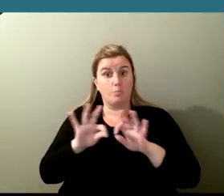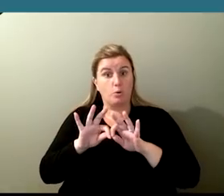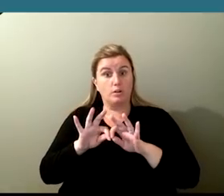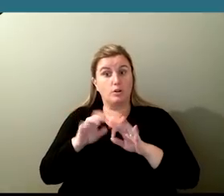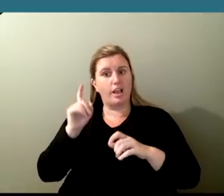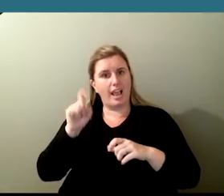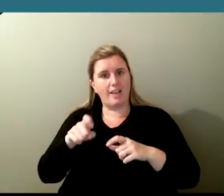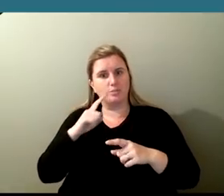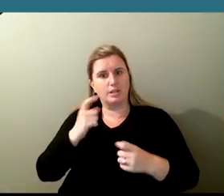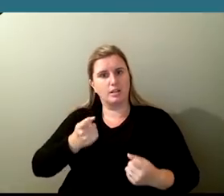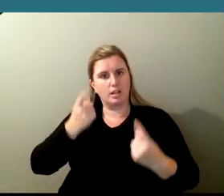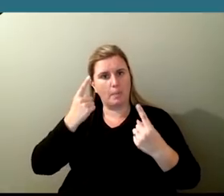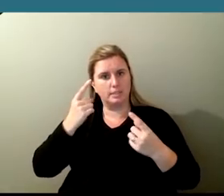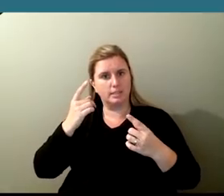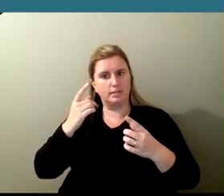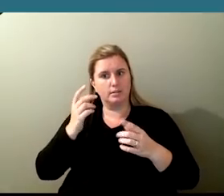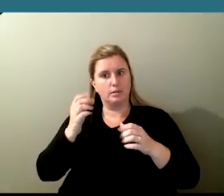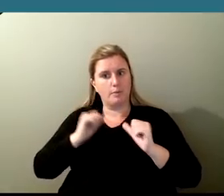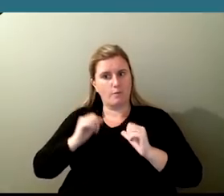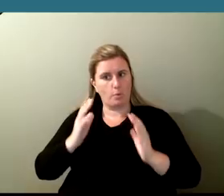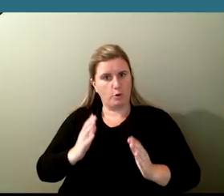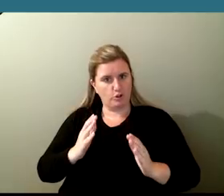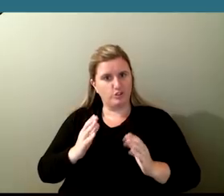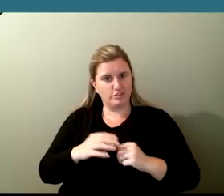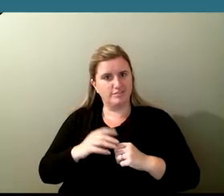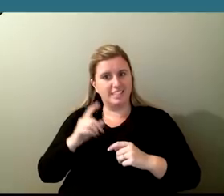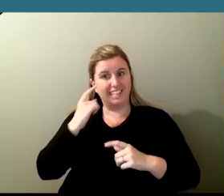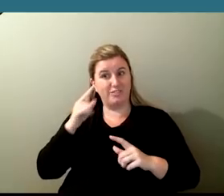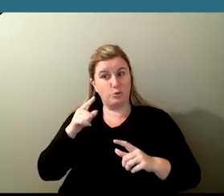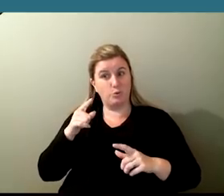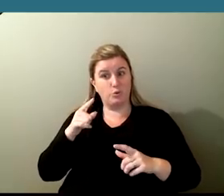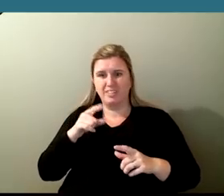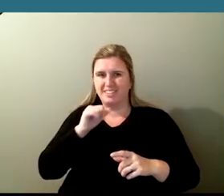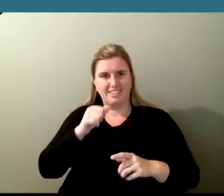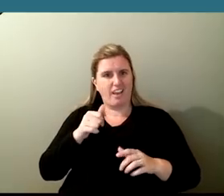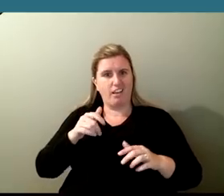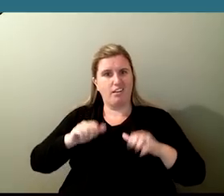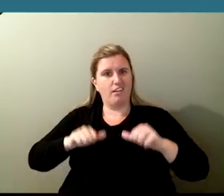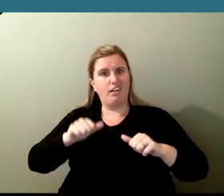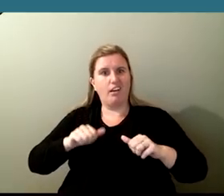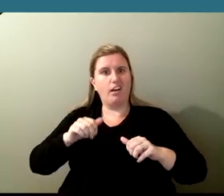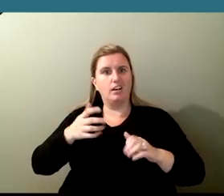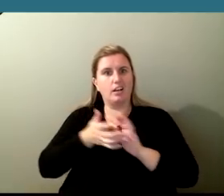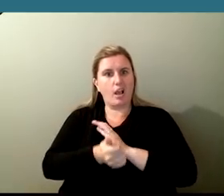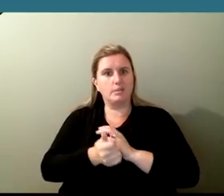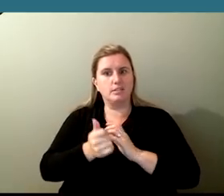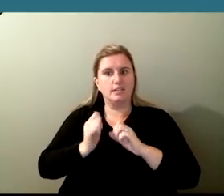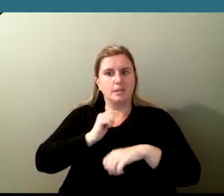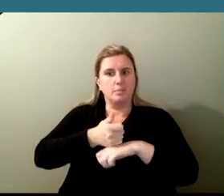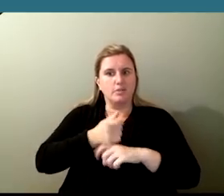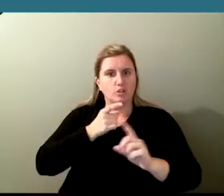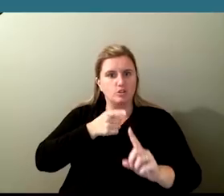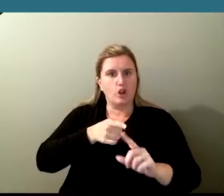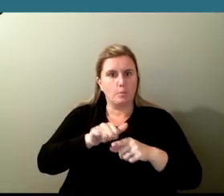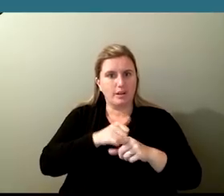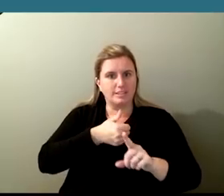to be a competent performer. If you are not so competent in the implementation of the targeted